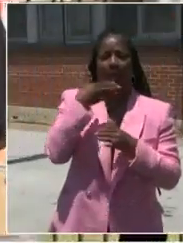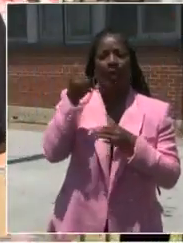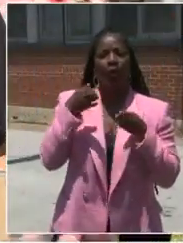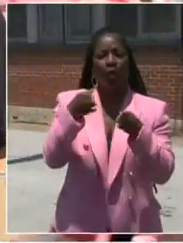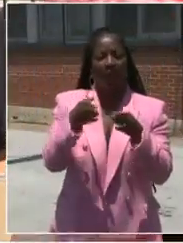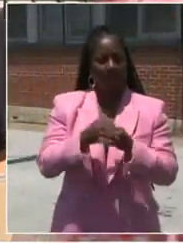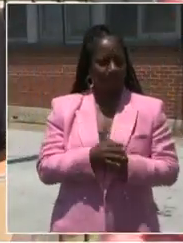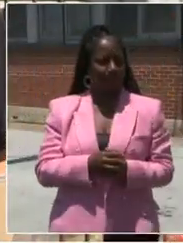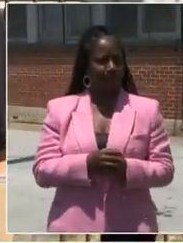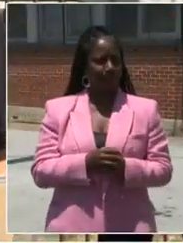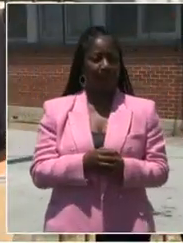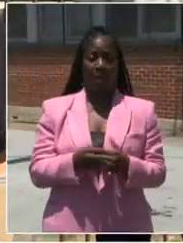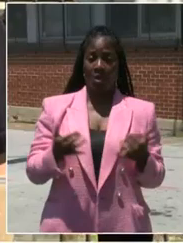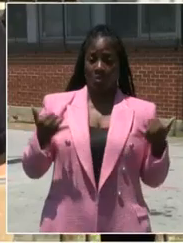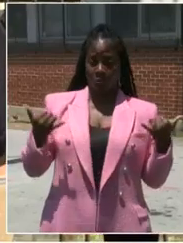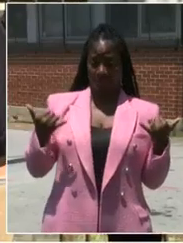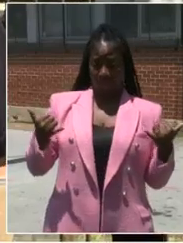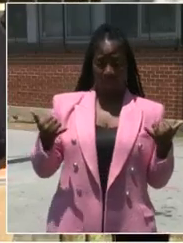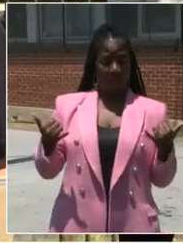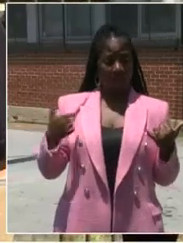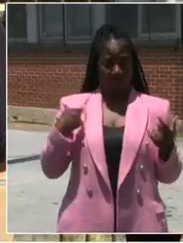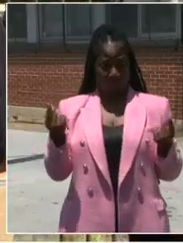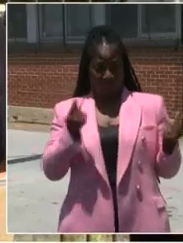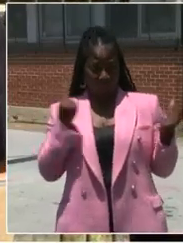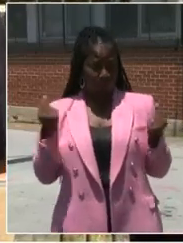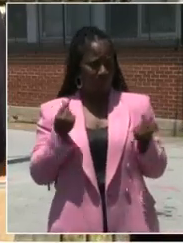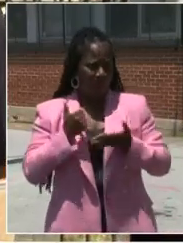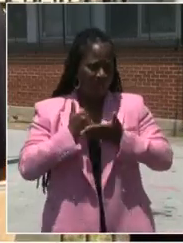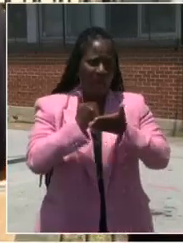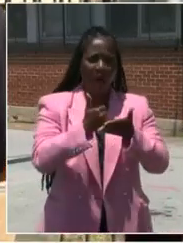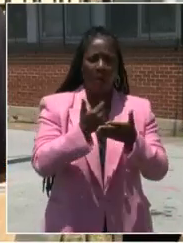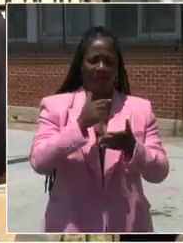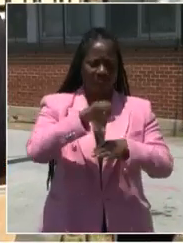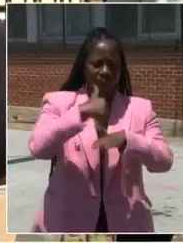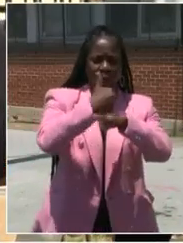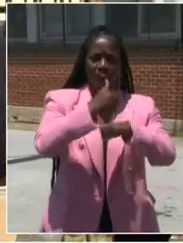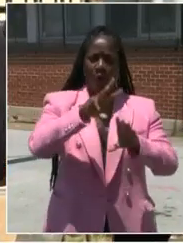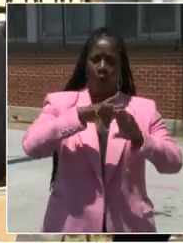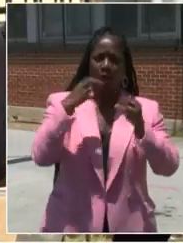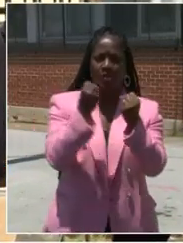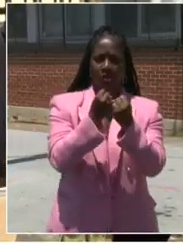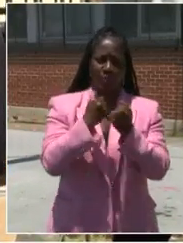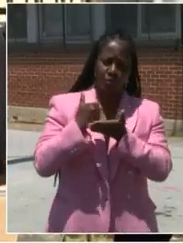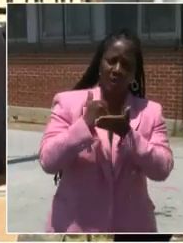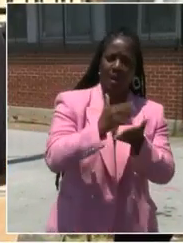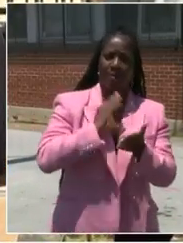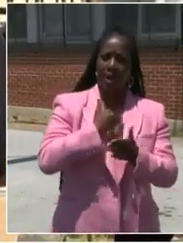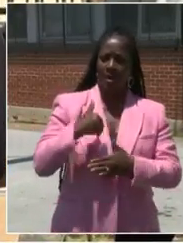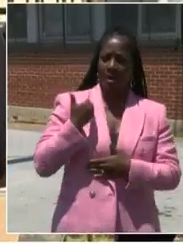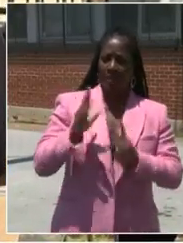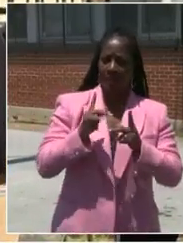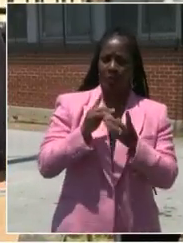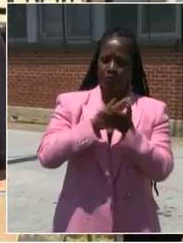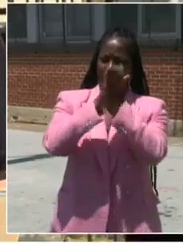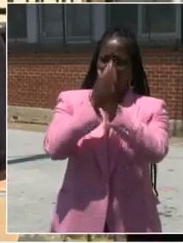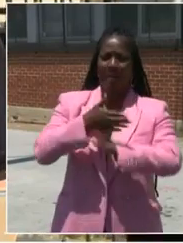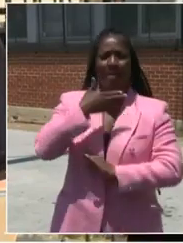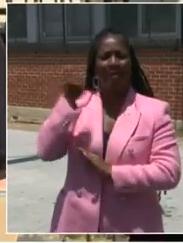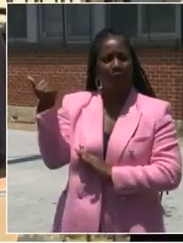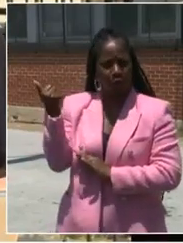today, I facilitated a workshop to help our youth become a better version of